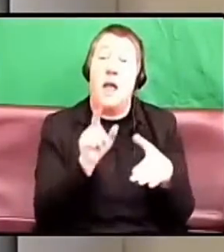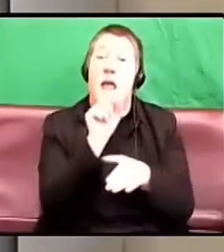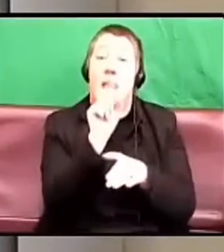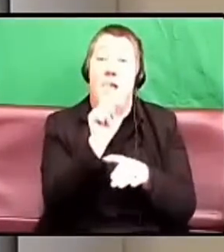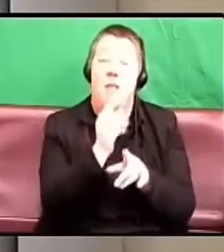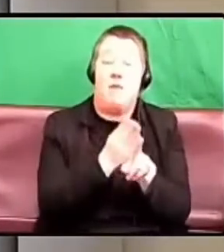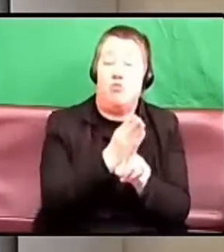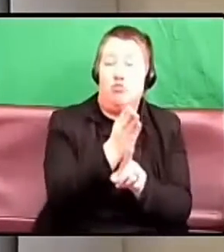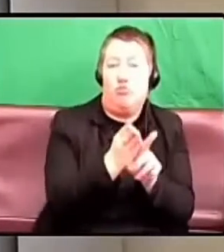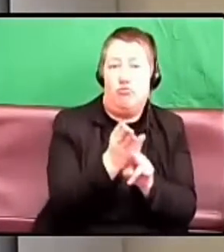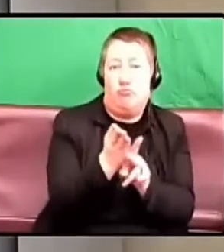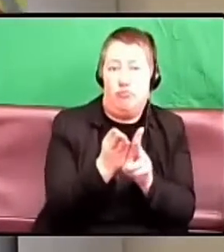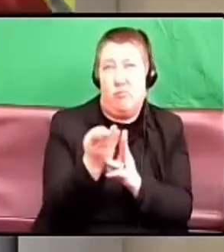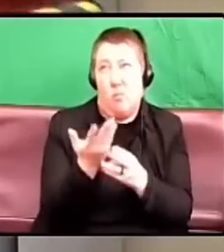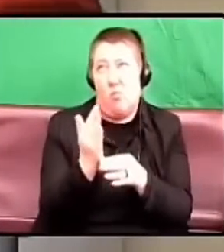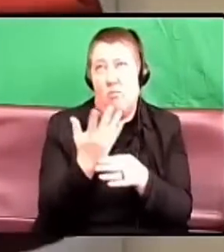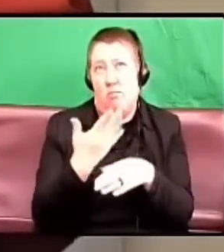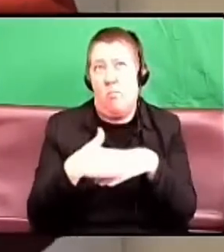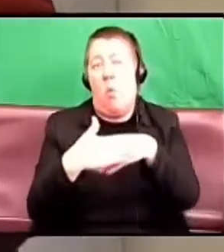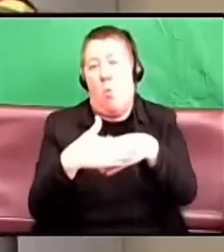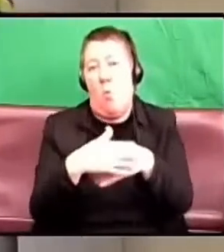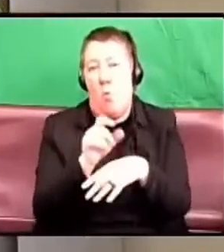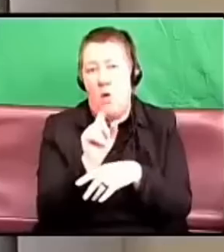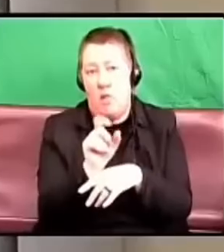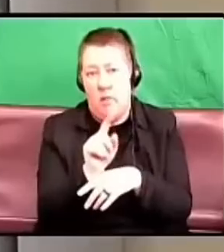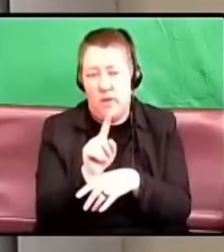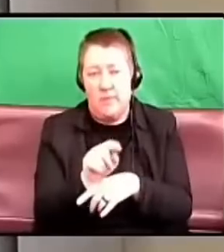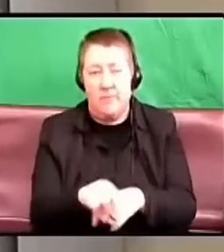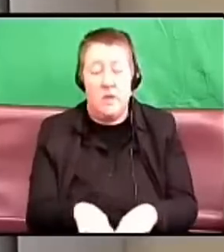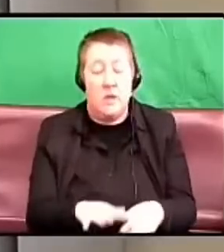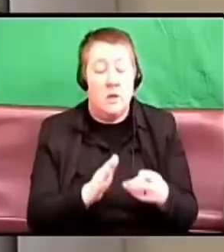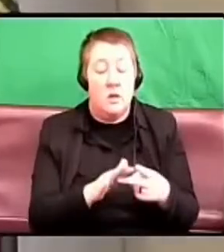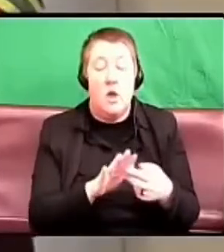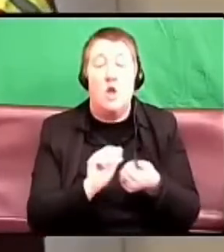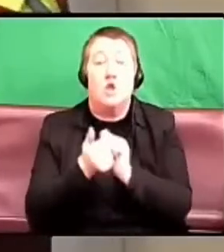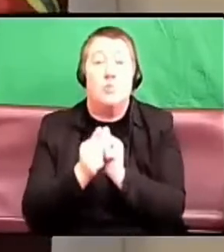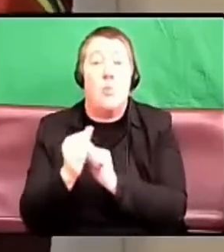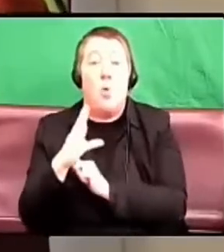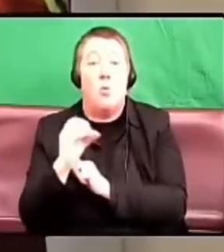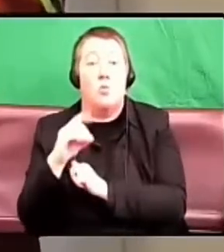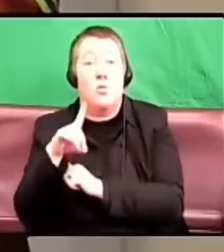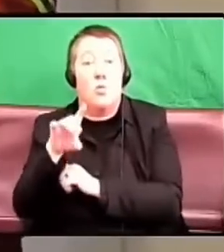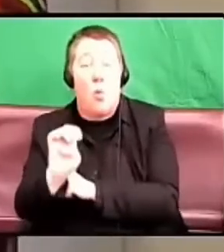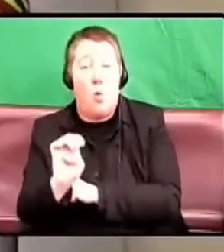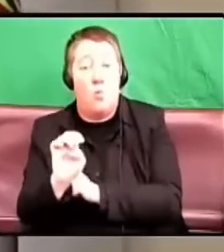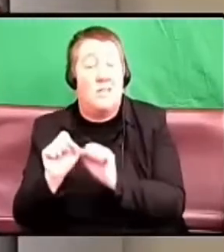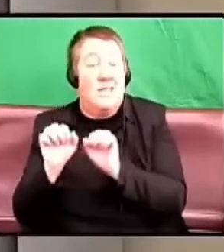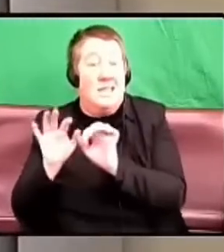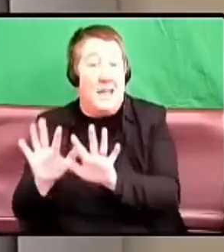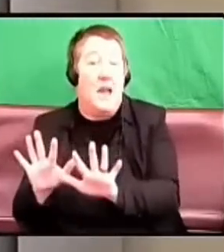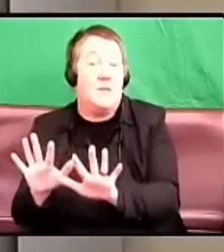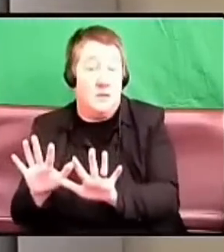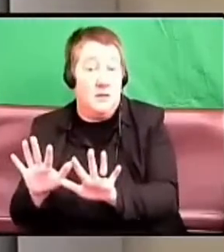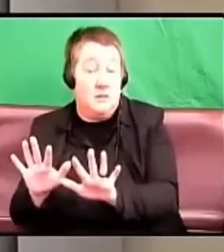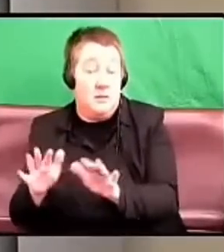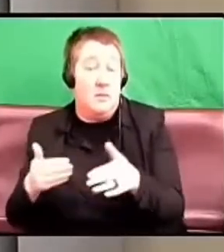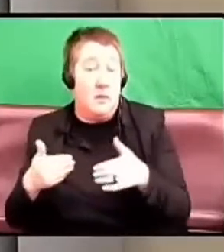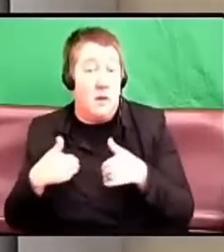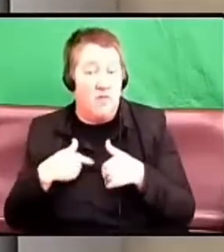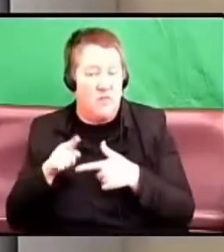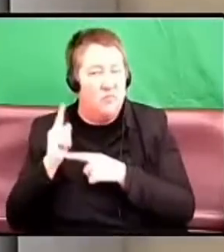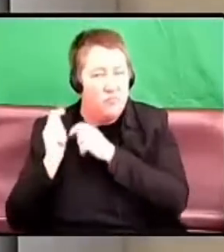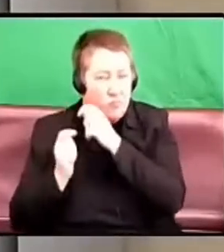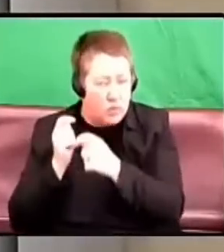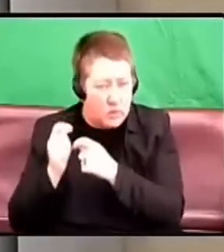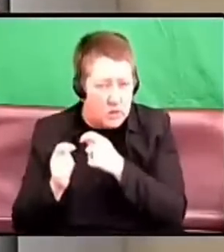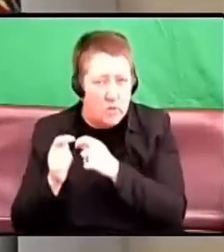11, over 11. We have 10 sporting codes and indigenous sporting codes that you've also